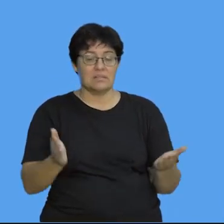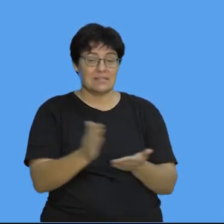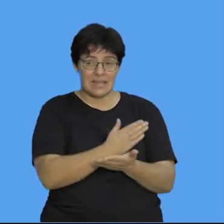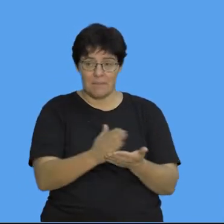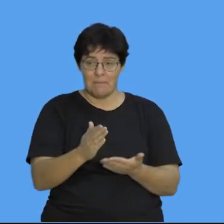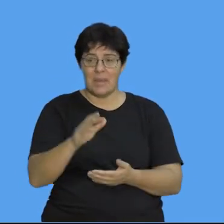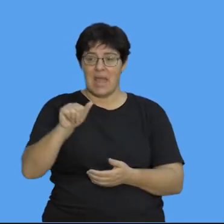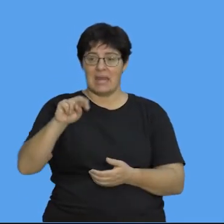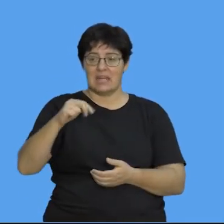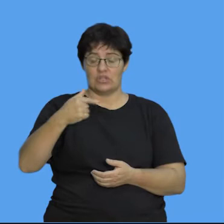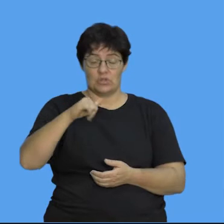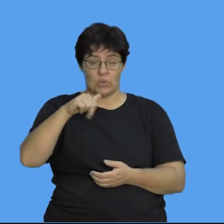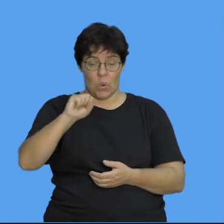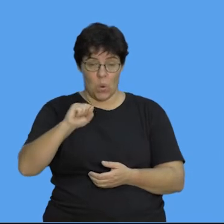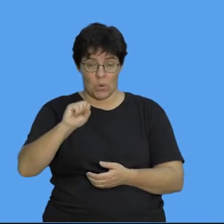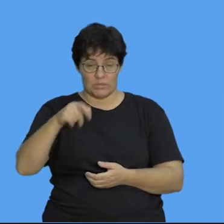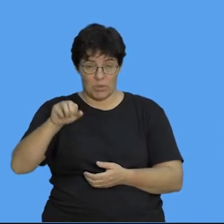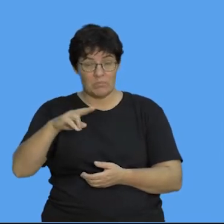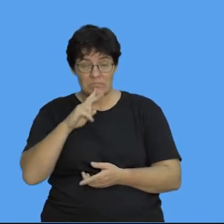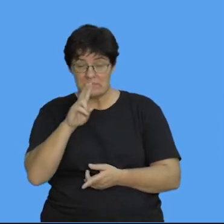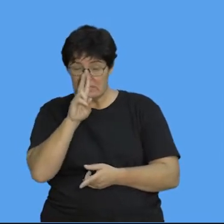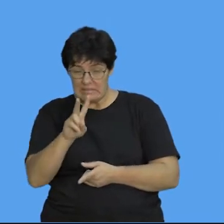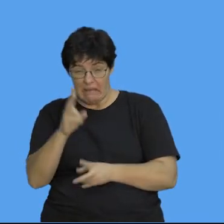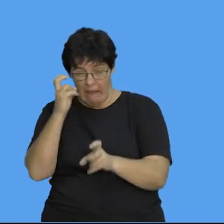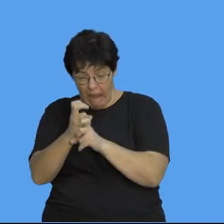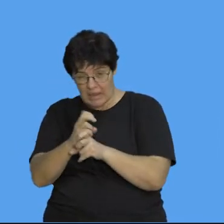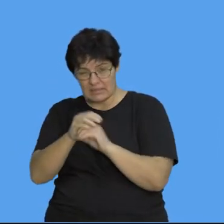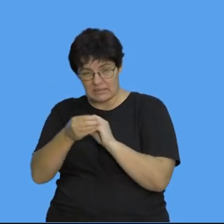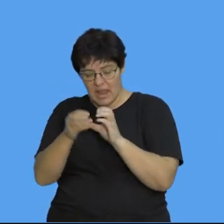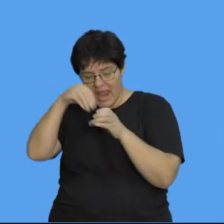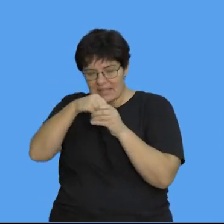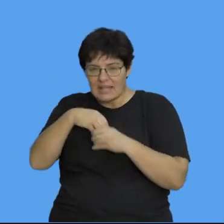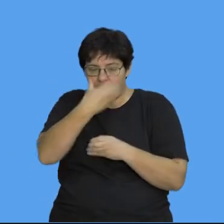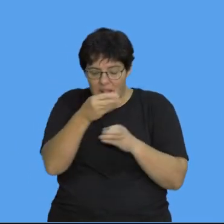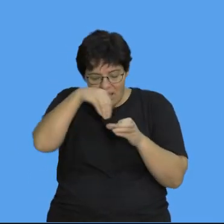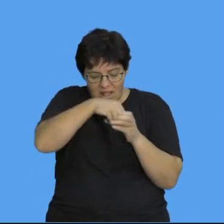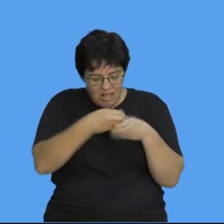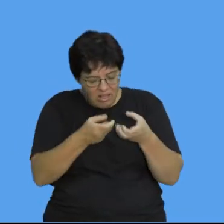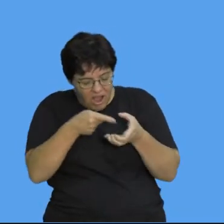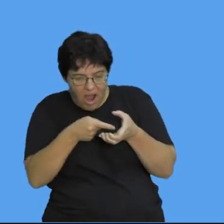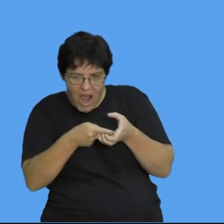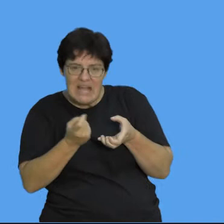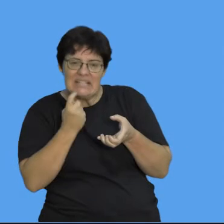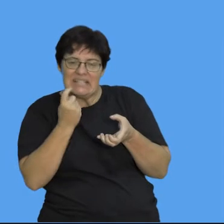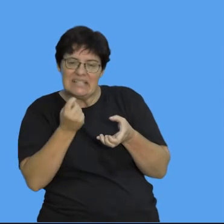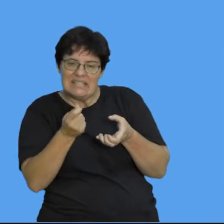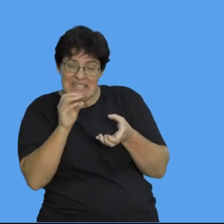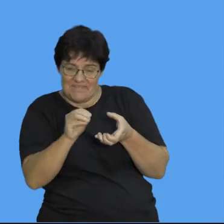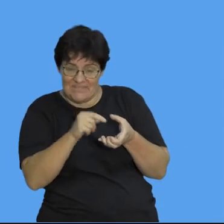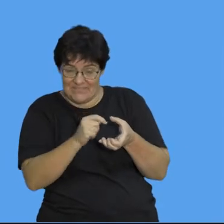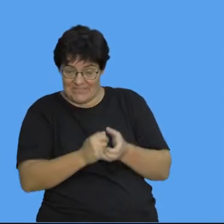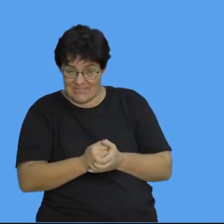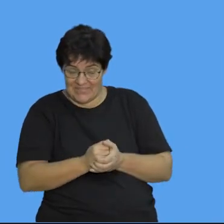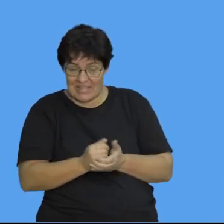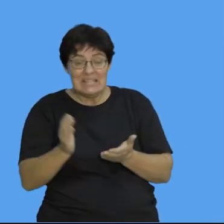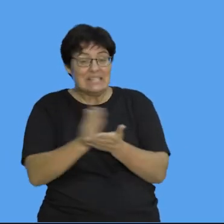some angiosperms, look at their seeds, nice and hard, find it in the apple over here, okay? And you're going to